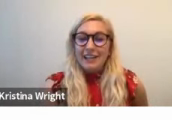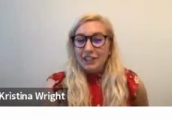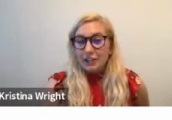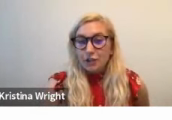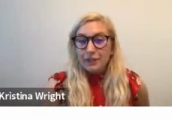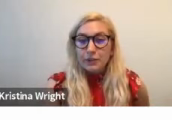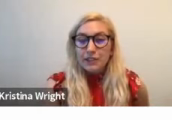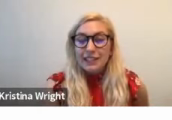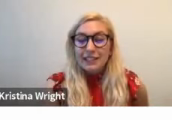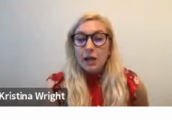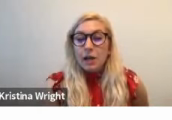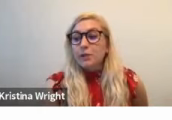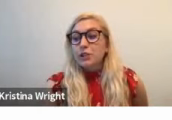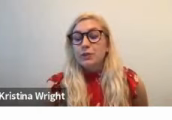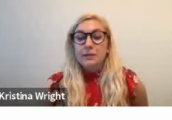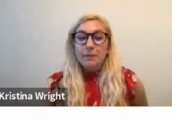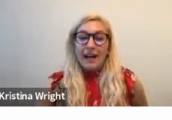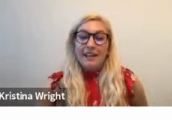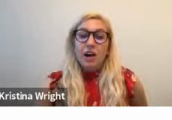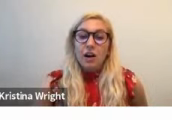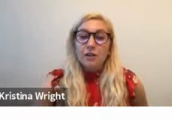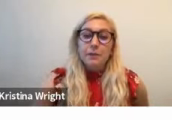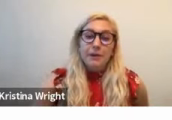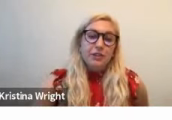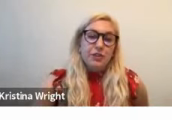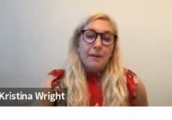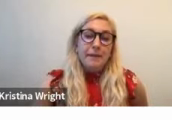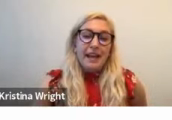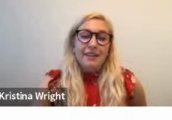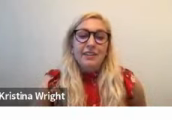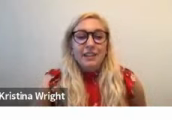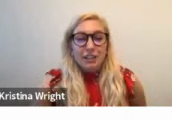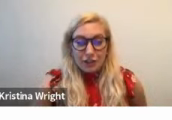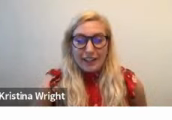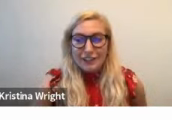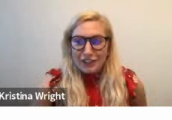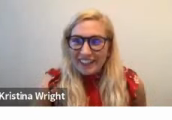in educational resources produced by Carl Bergstrom